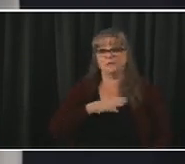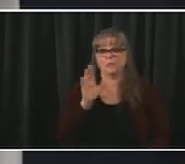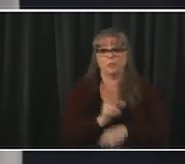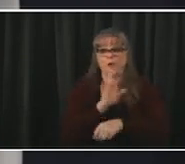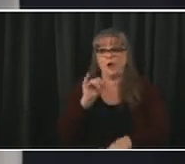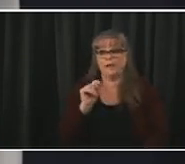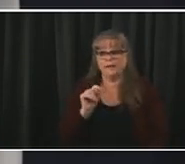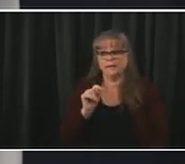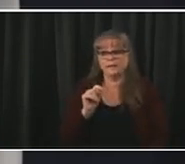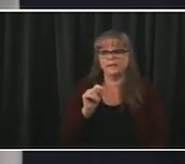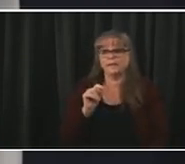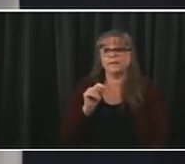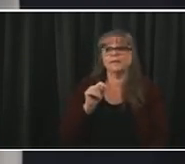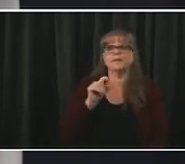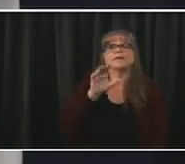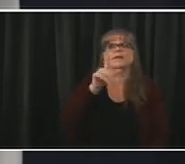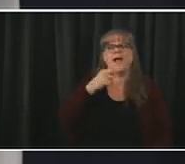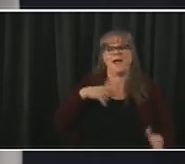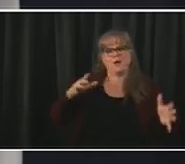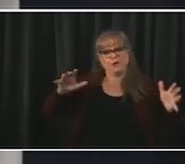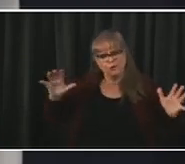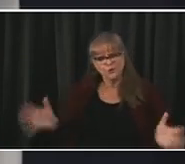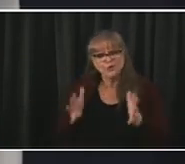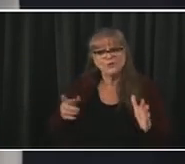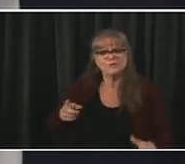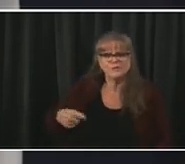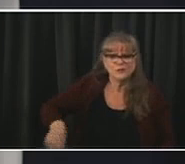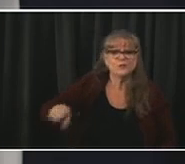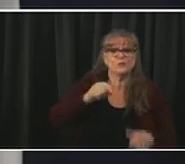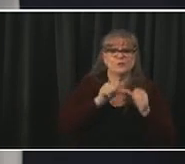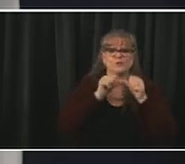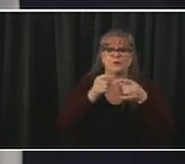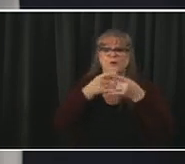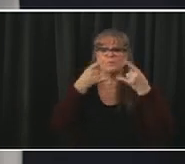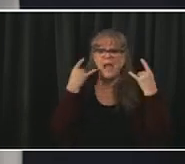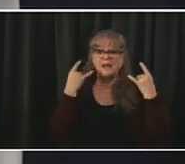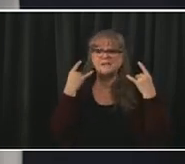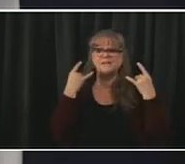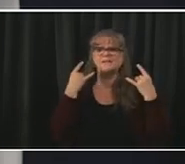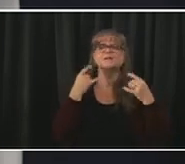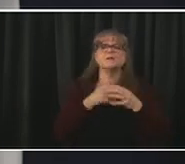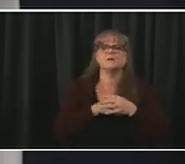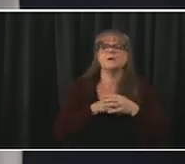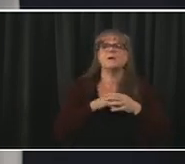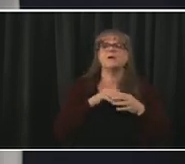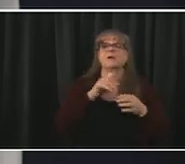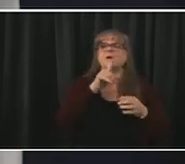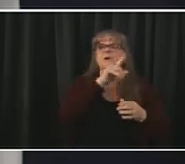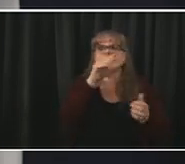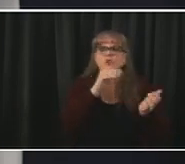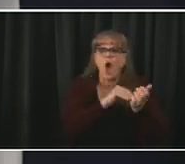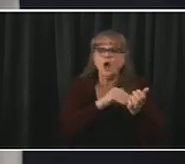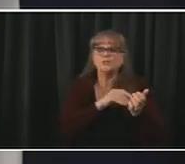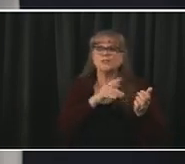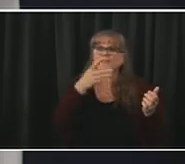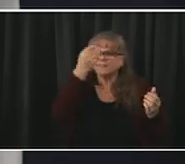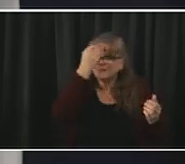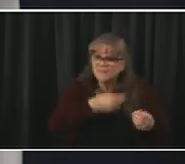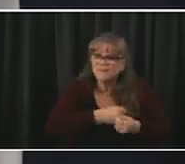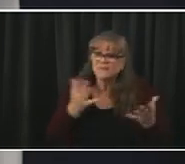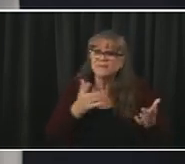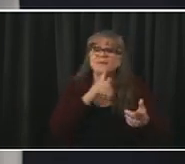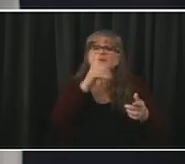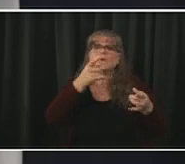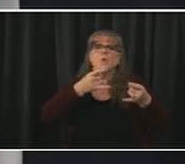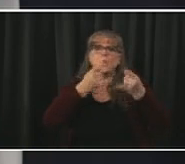Polis encouraged you to, then wear it. If neither of those help and it's your doctor that tells you to wear it, then wear it. I just want